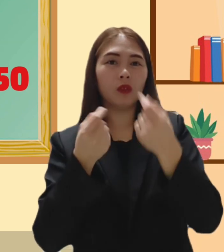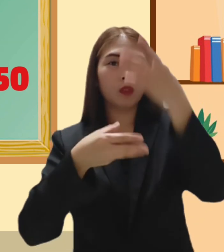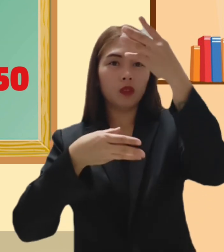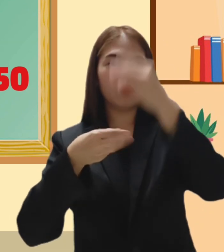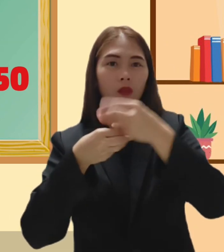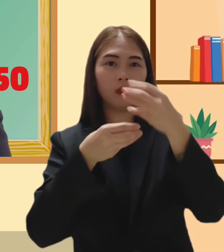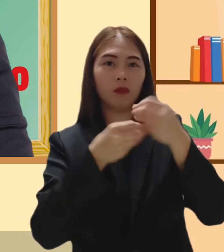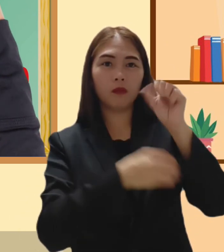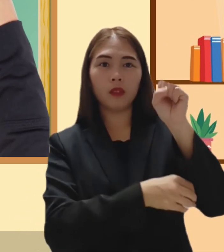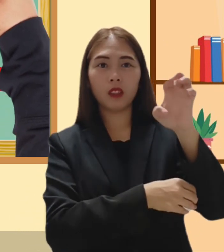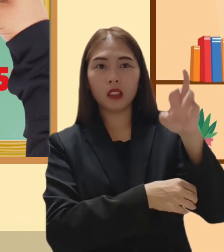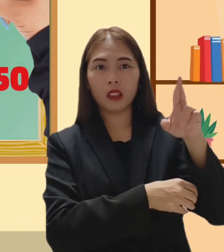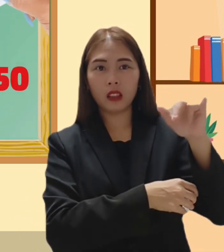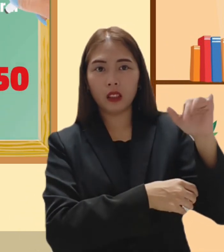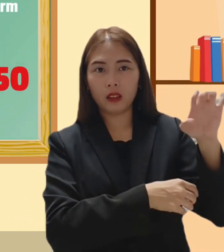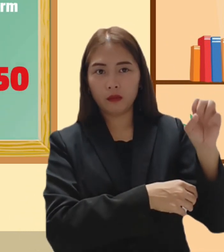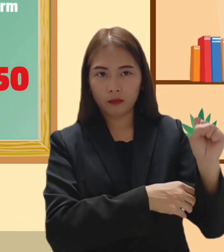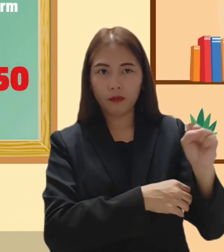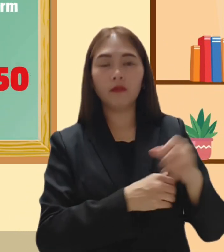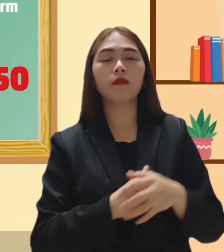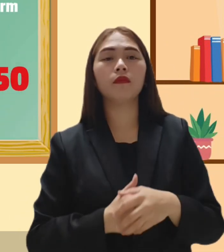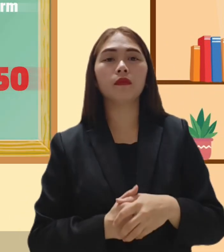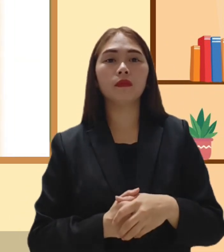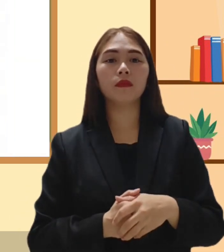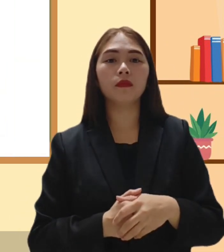terms together, you form a series.